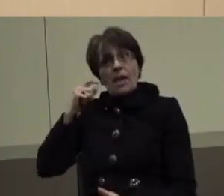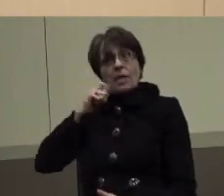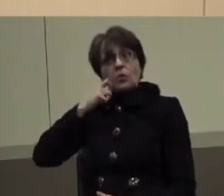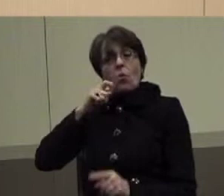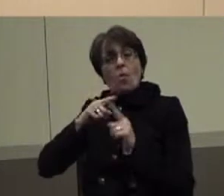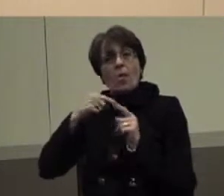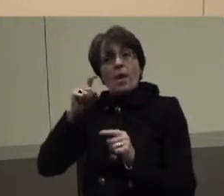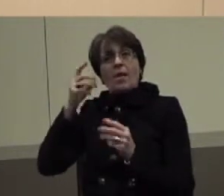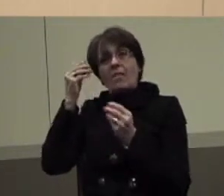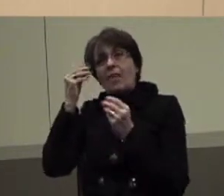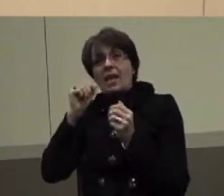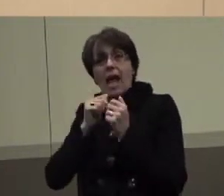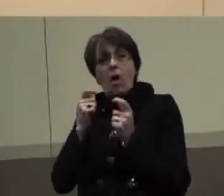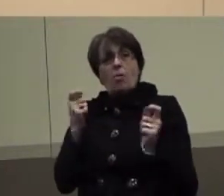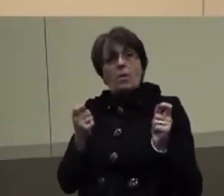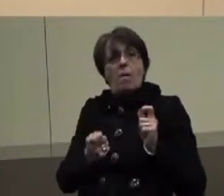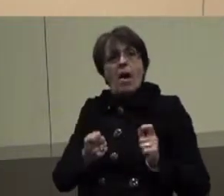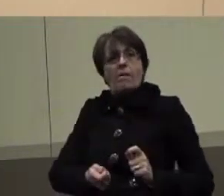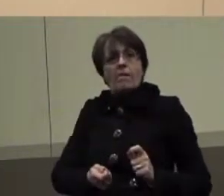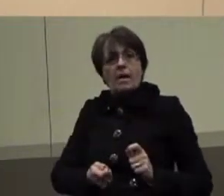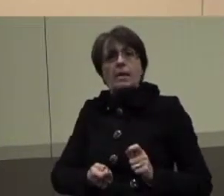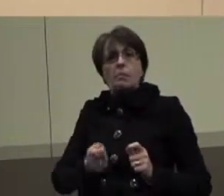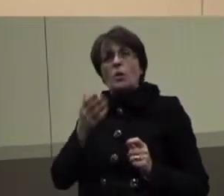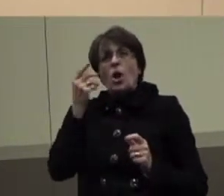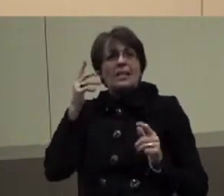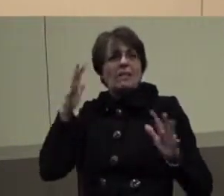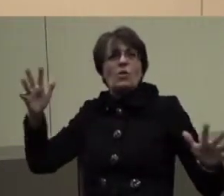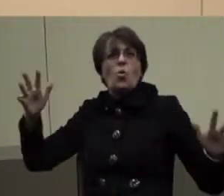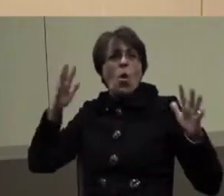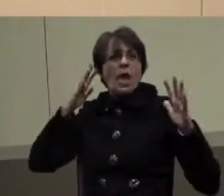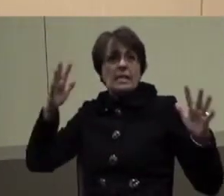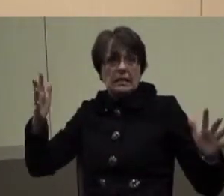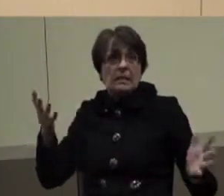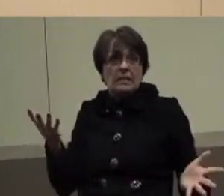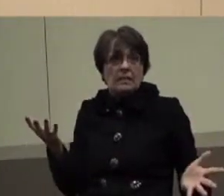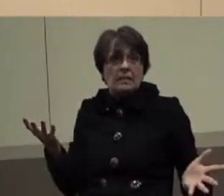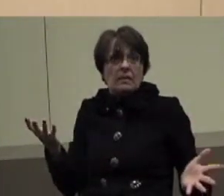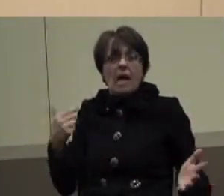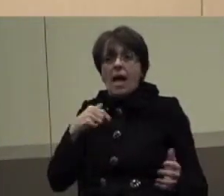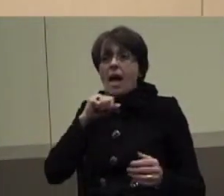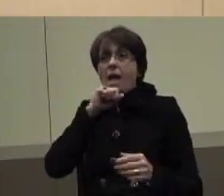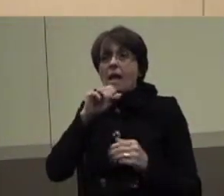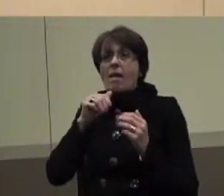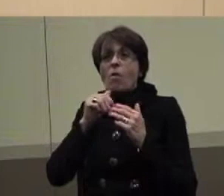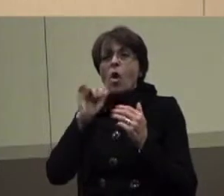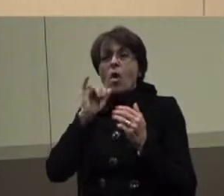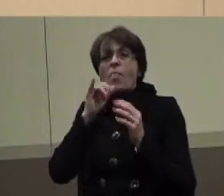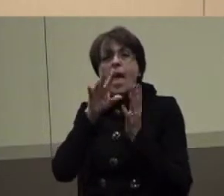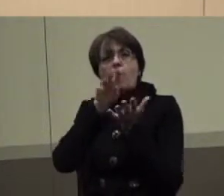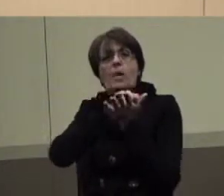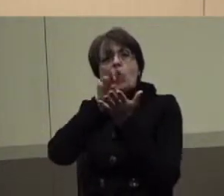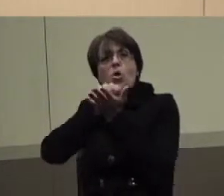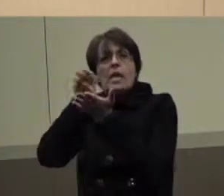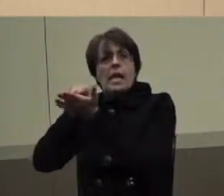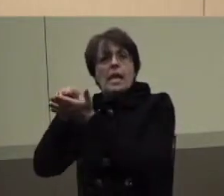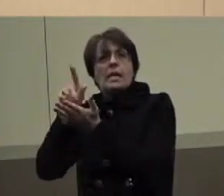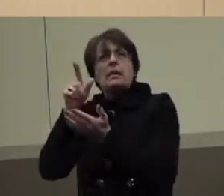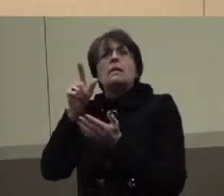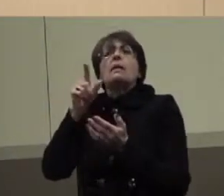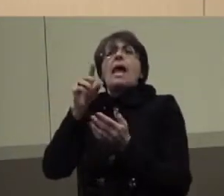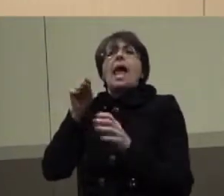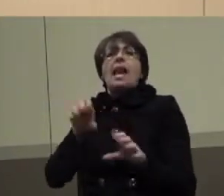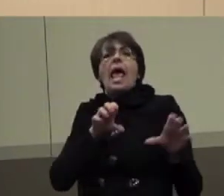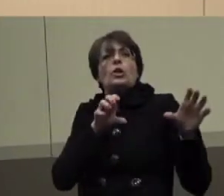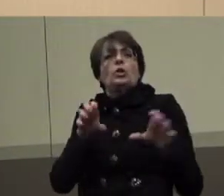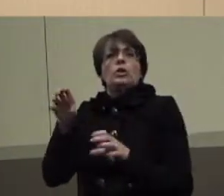cool, but we've got to think of a way to modify it because of all the noise. So I love all the mirroring and all the actions that they